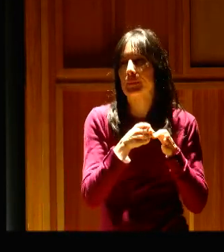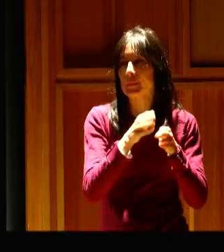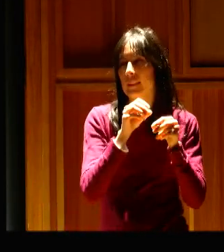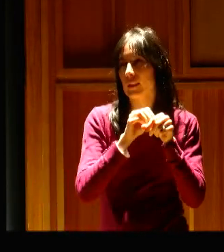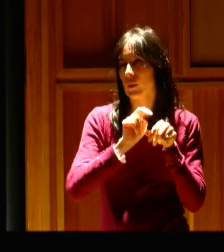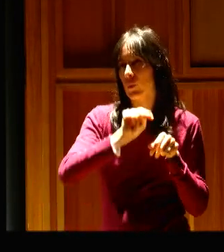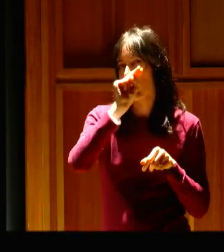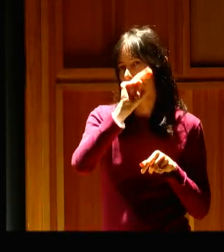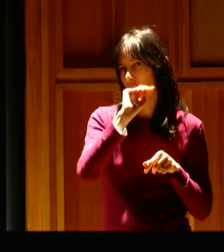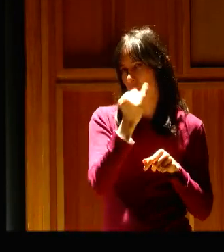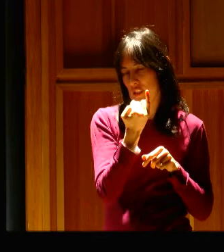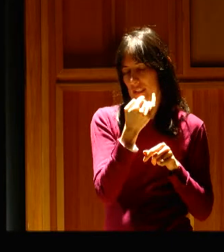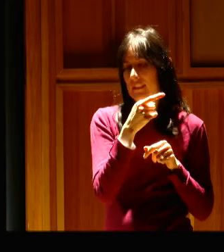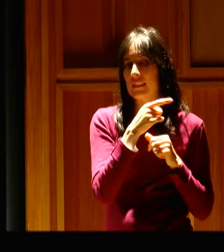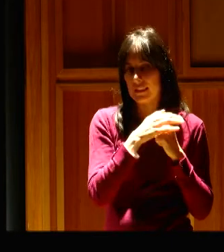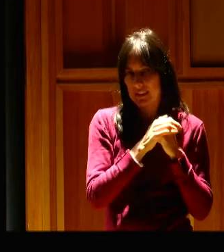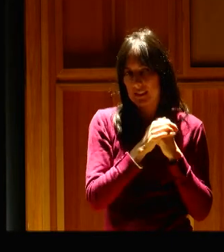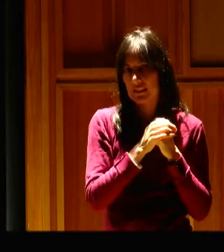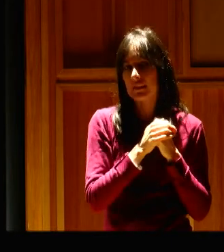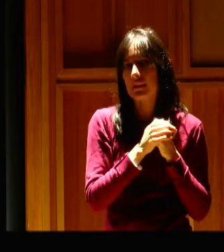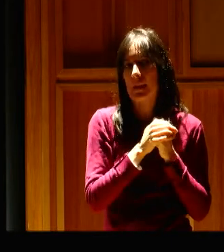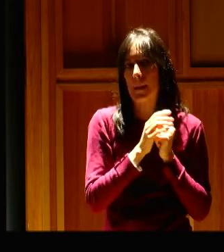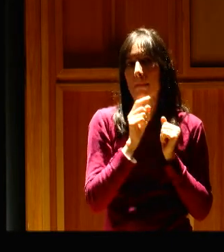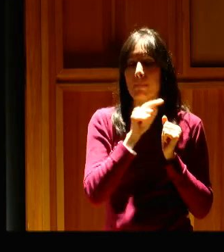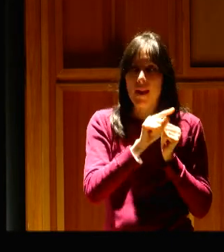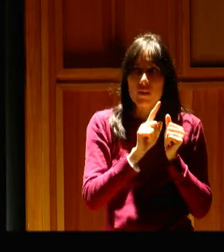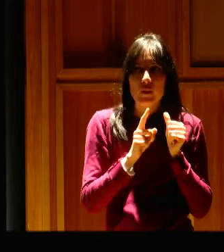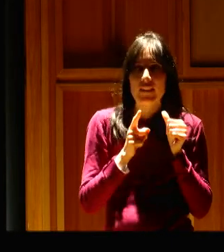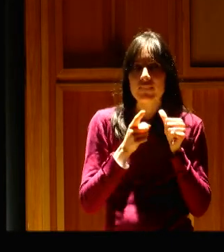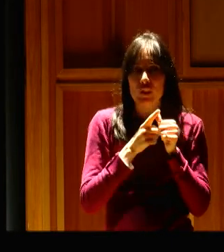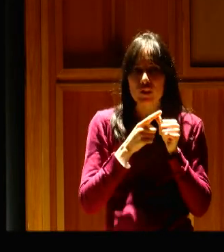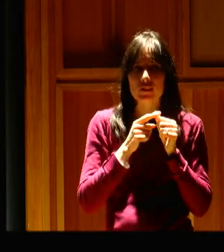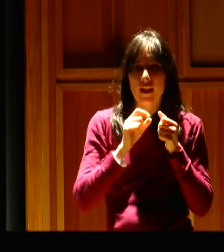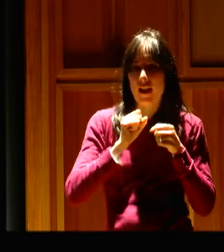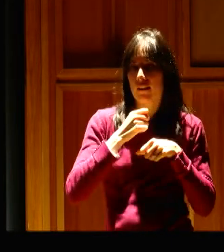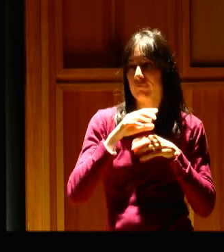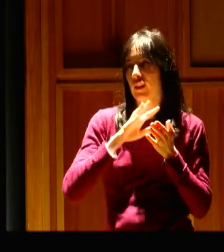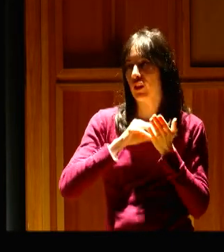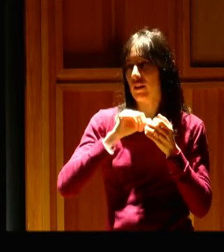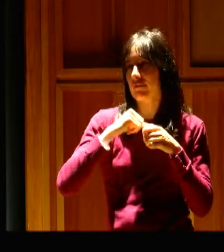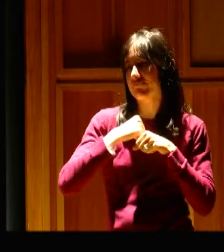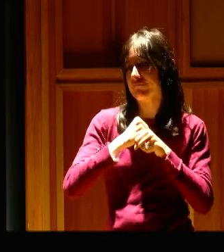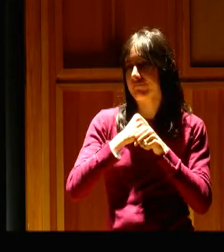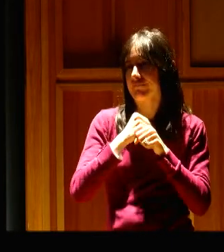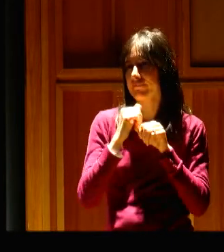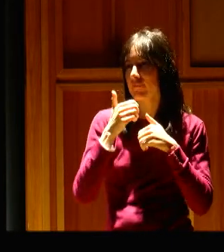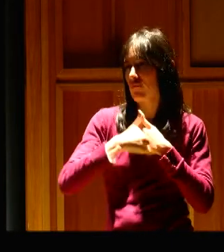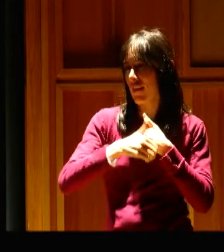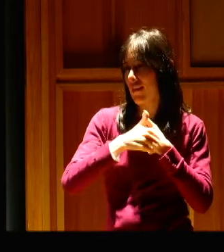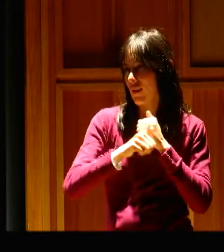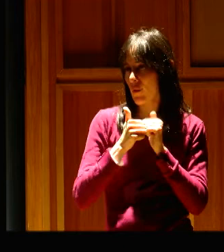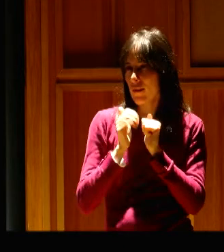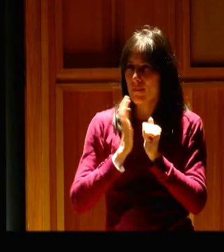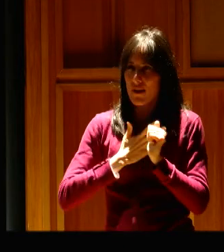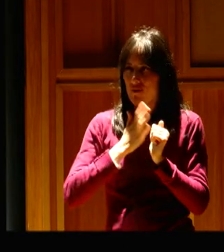where I first learned to braid challah as a child with my grandmother, It's where I met